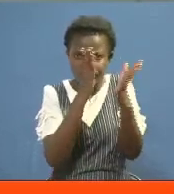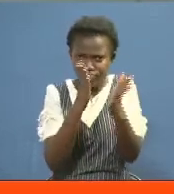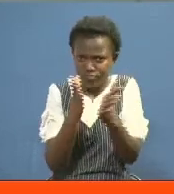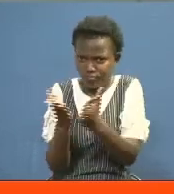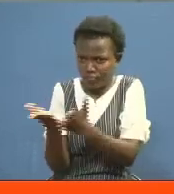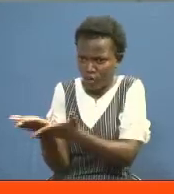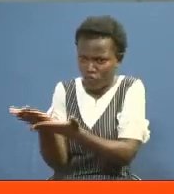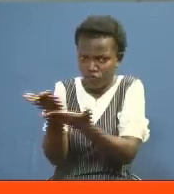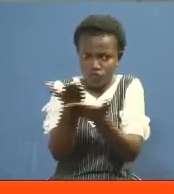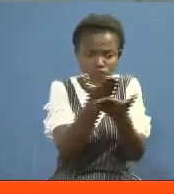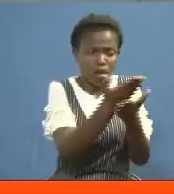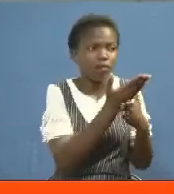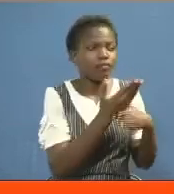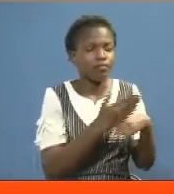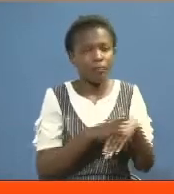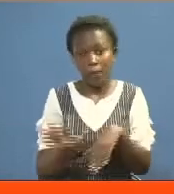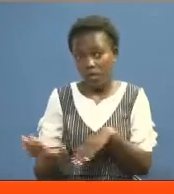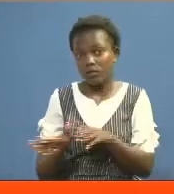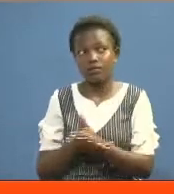attraction site.